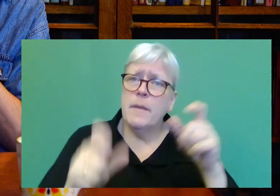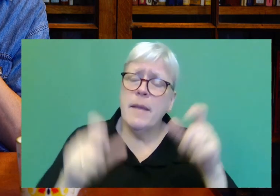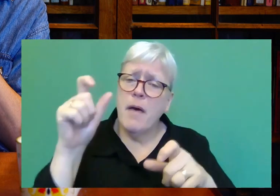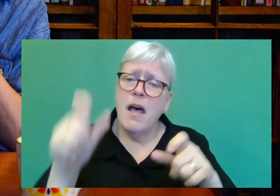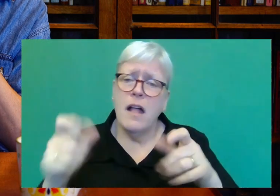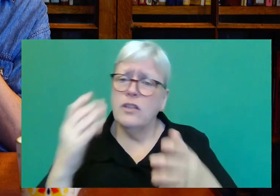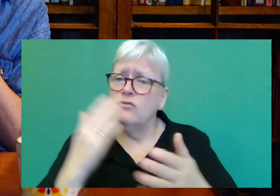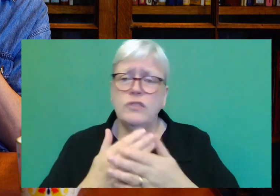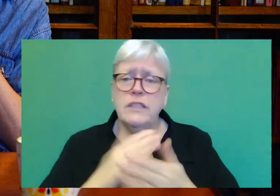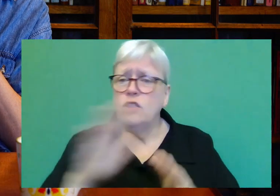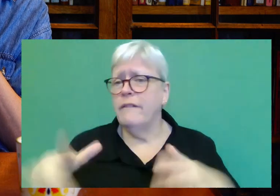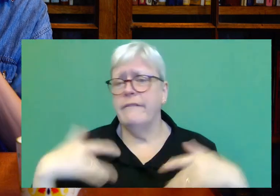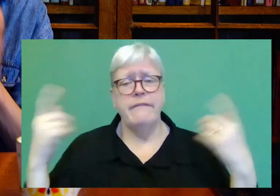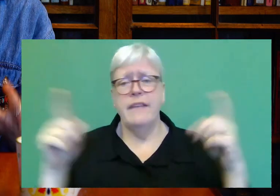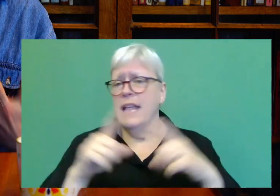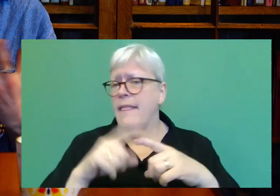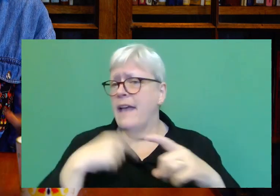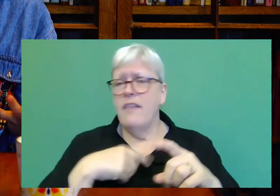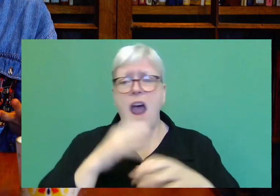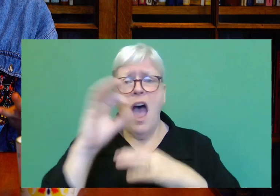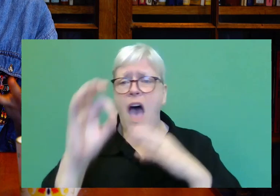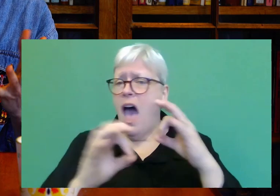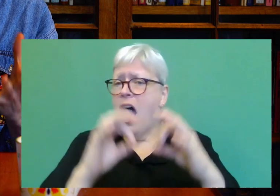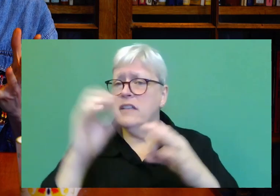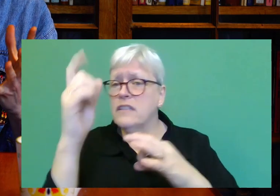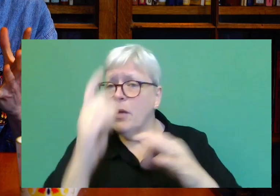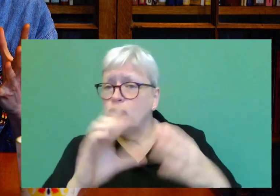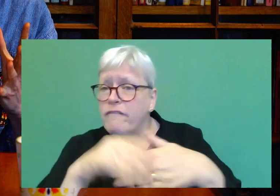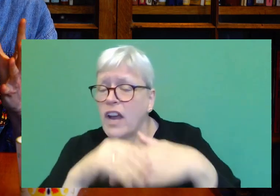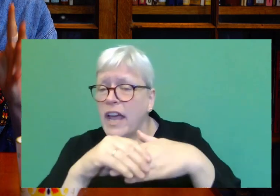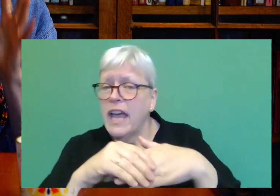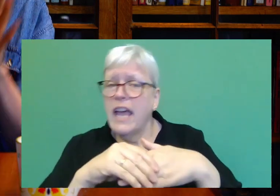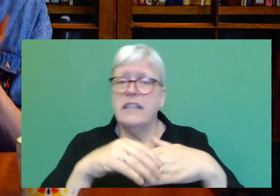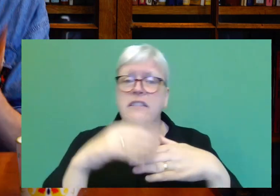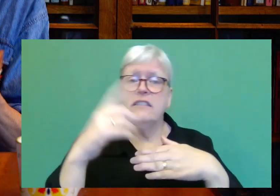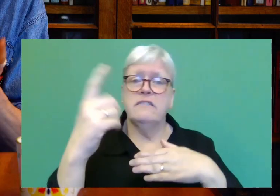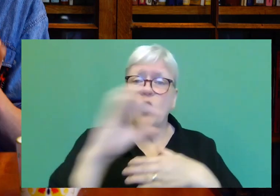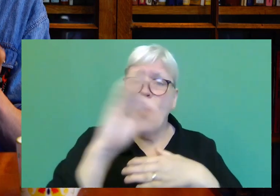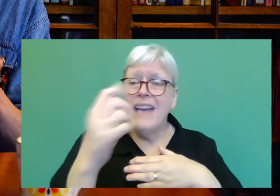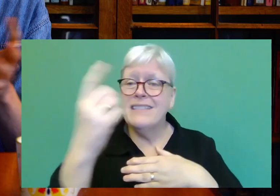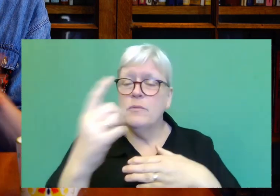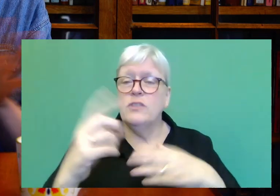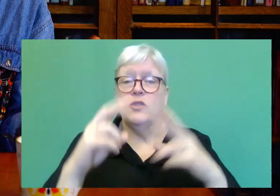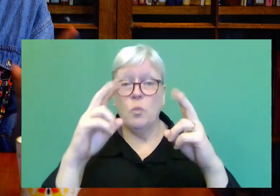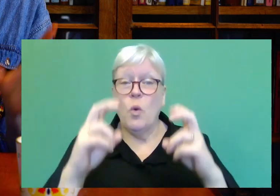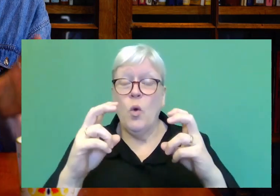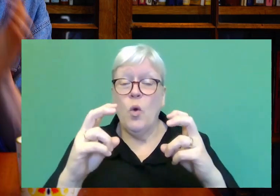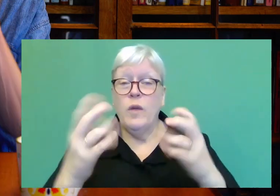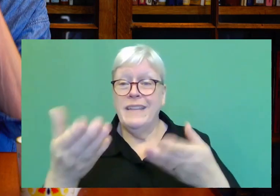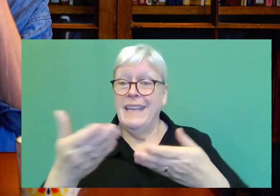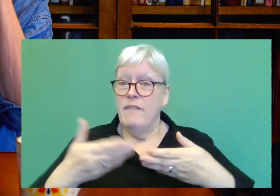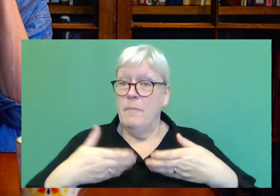they get asked about their friends enough. Like any time we ask someone to quote or blurb the book, they would give me a little really